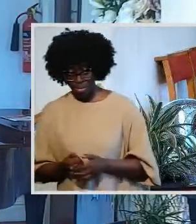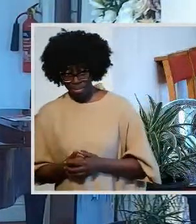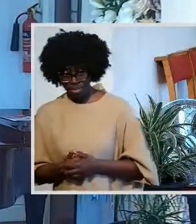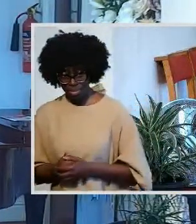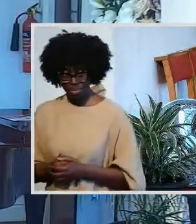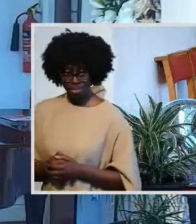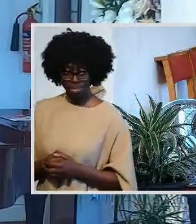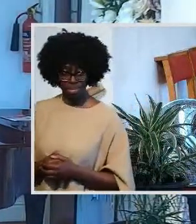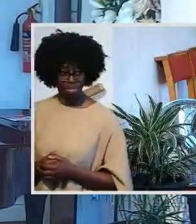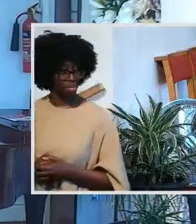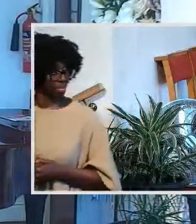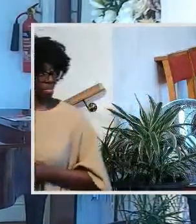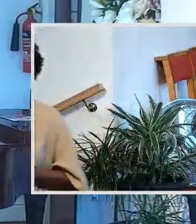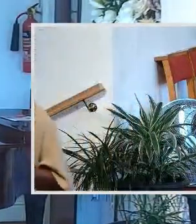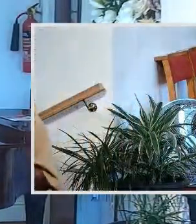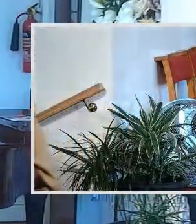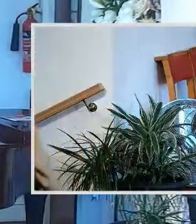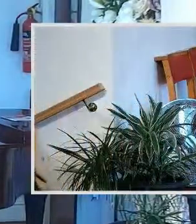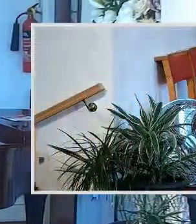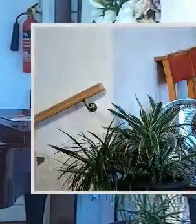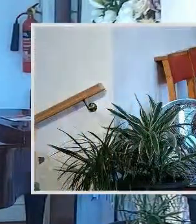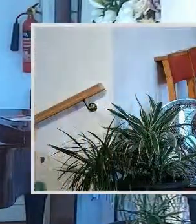that here. Okay.